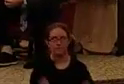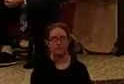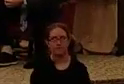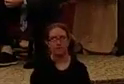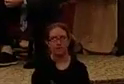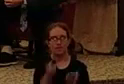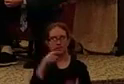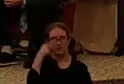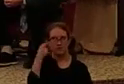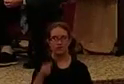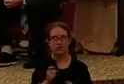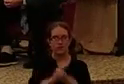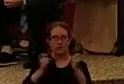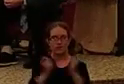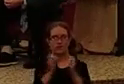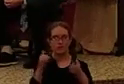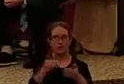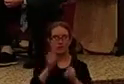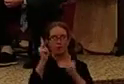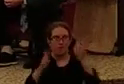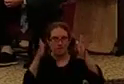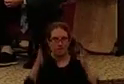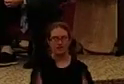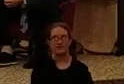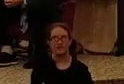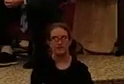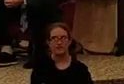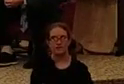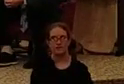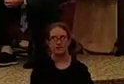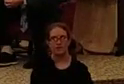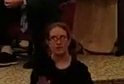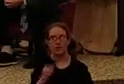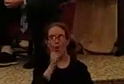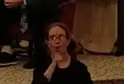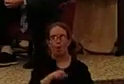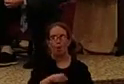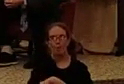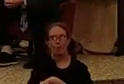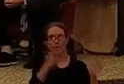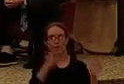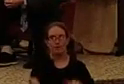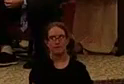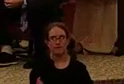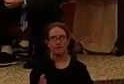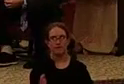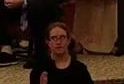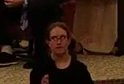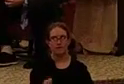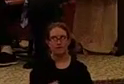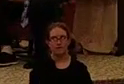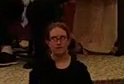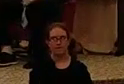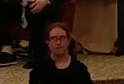The Bible said you'll become a new creature. Old things are passed away.